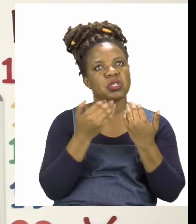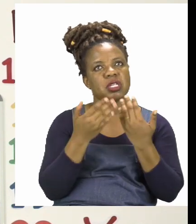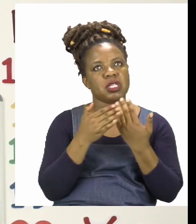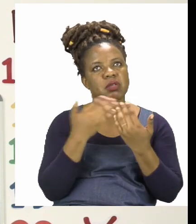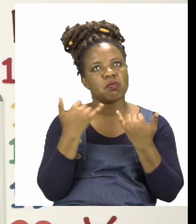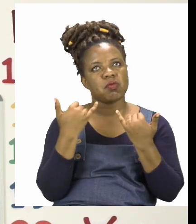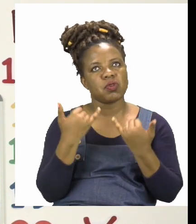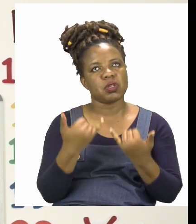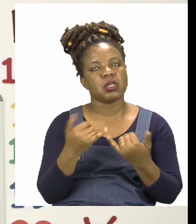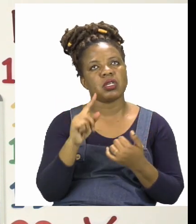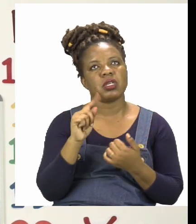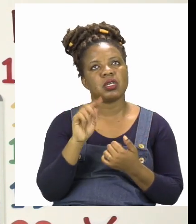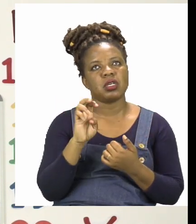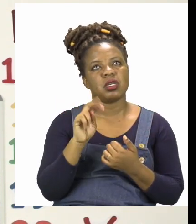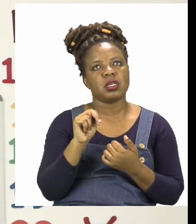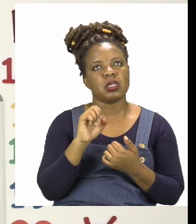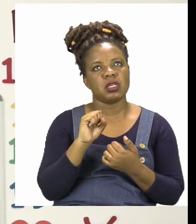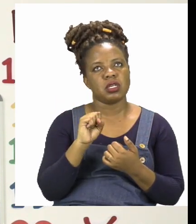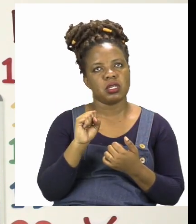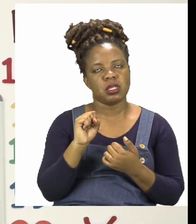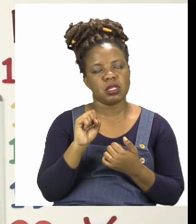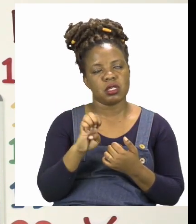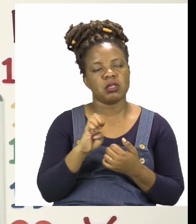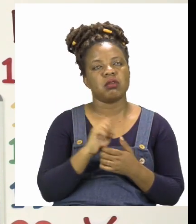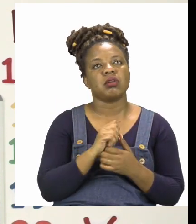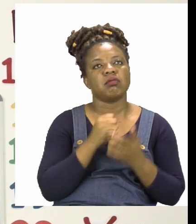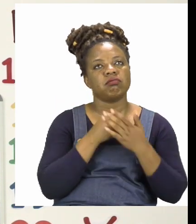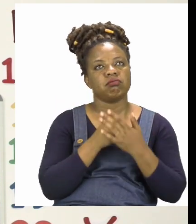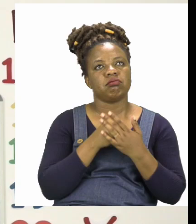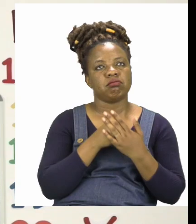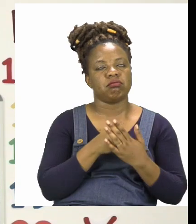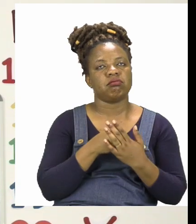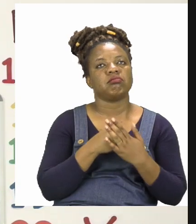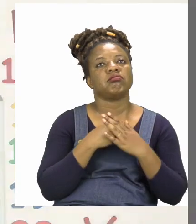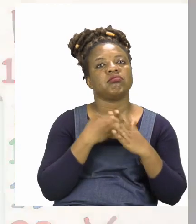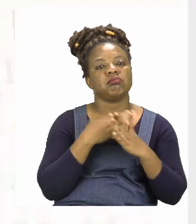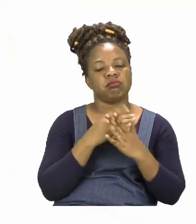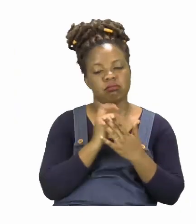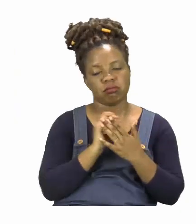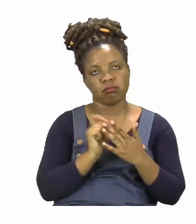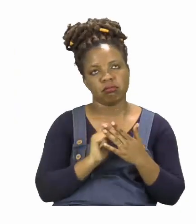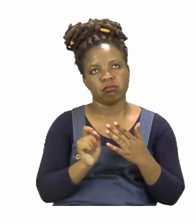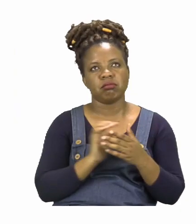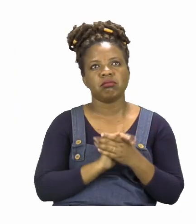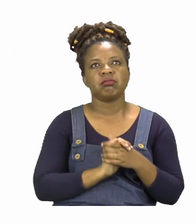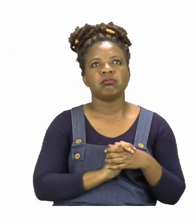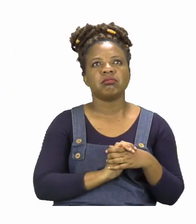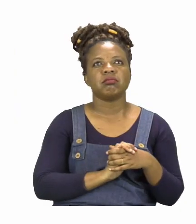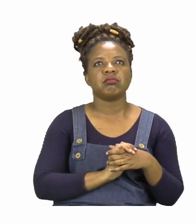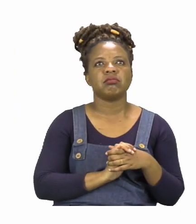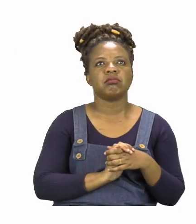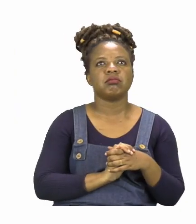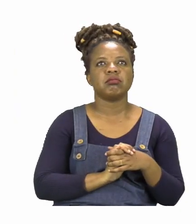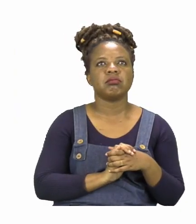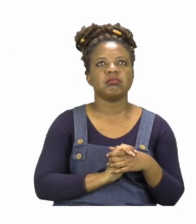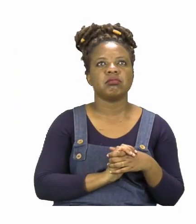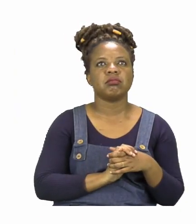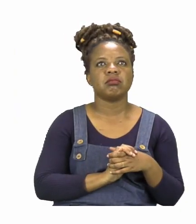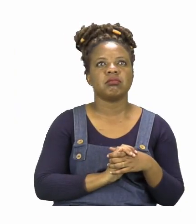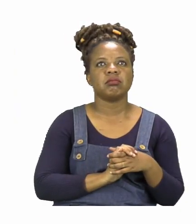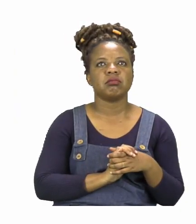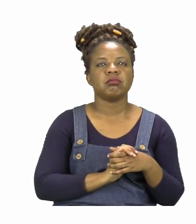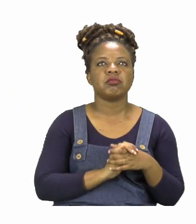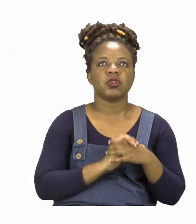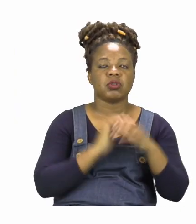now try our exercise on the page. Let's take a look. Now, we're going to be using the words in the